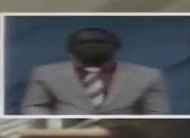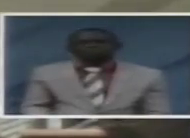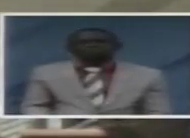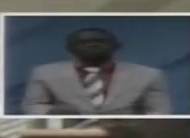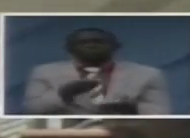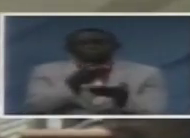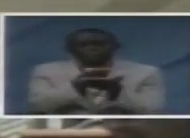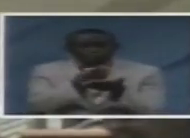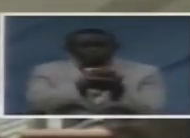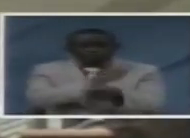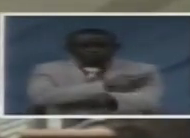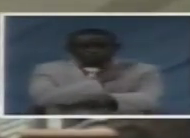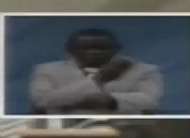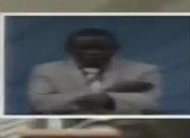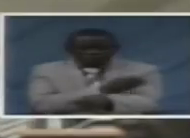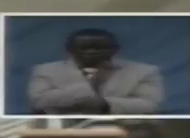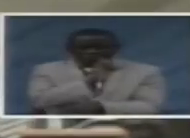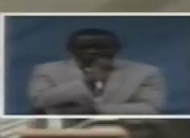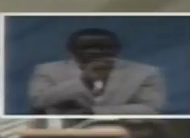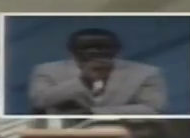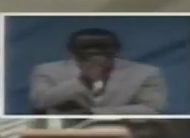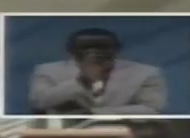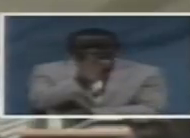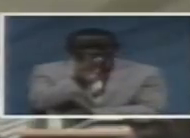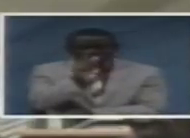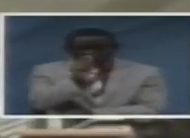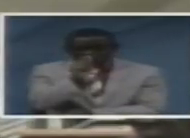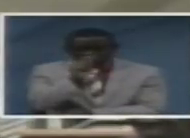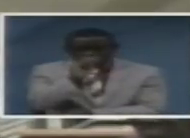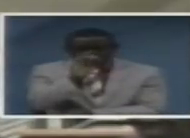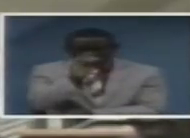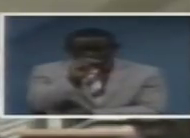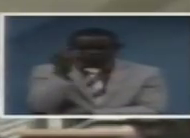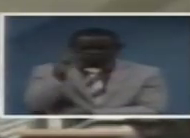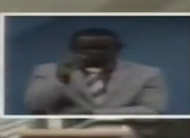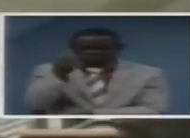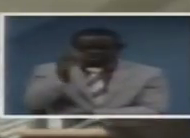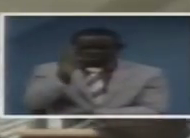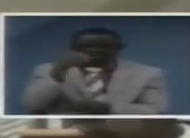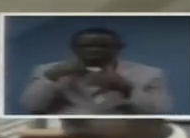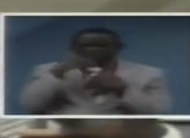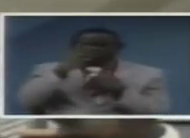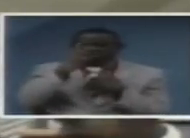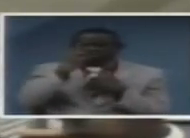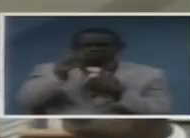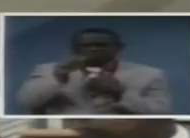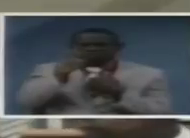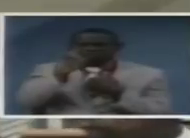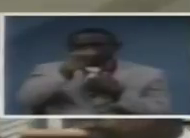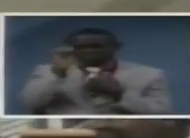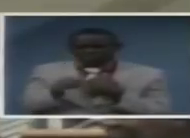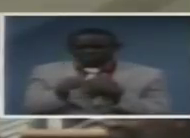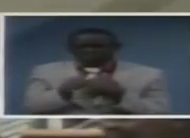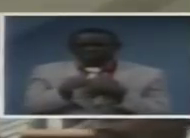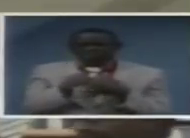inflation has fallen significantly to 6.6% in September 2017 from 18.9%